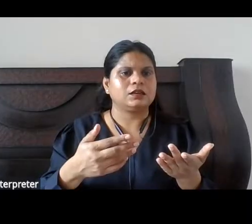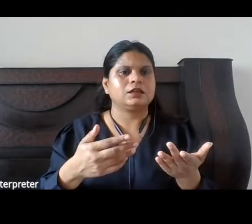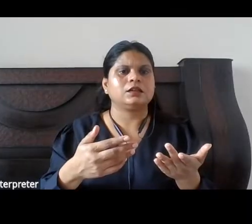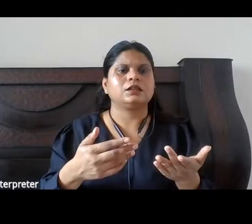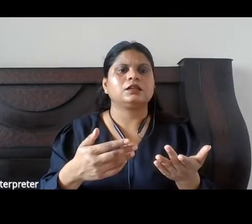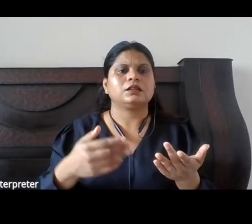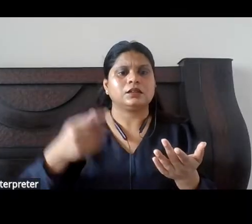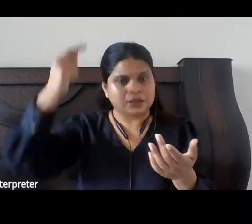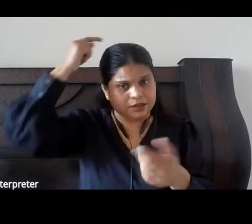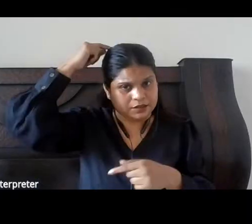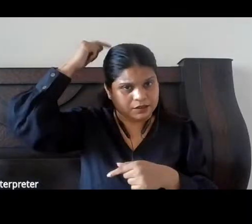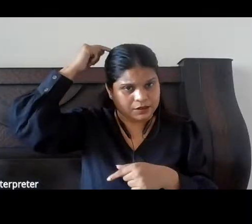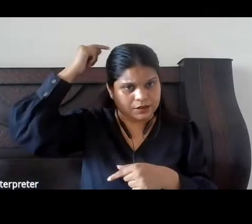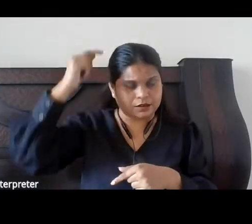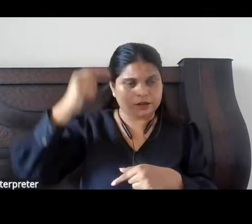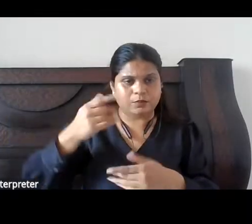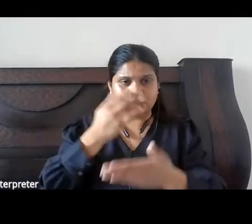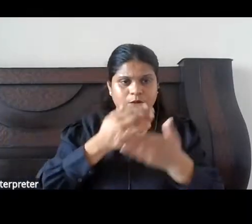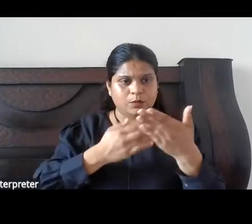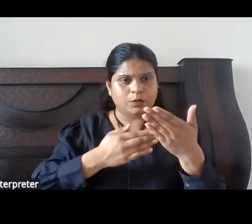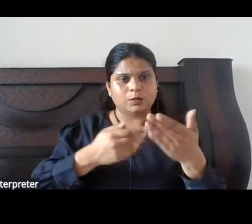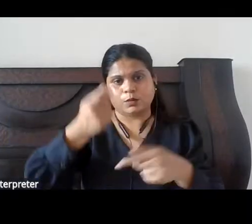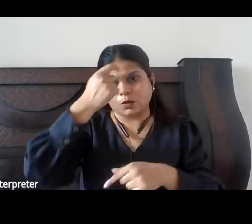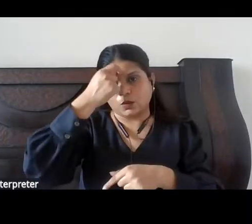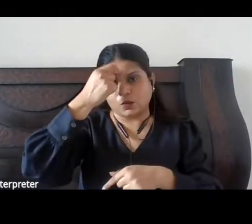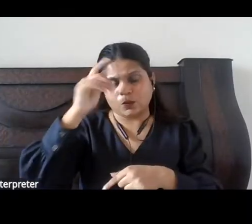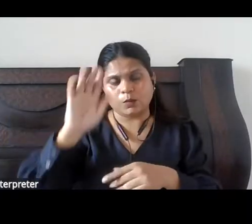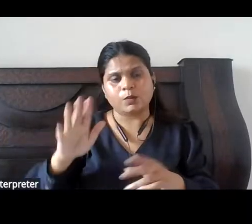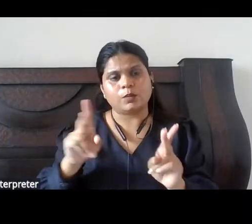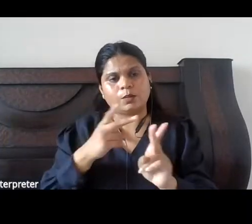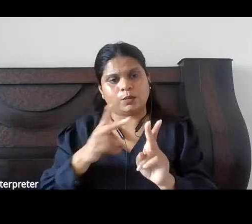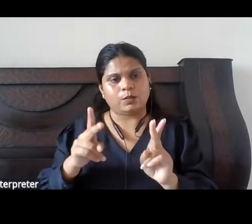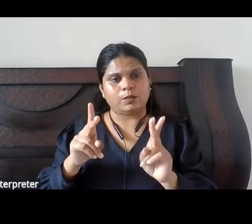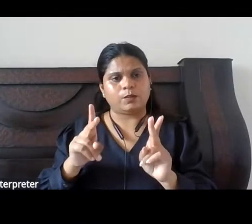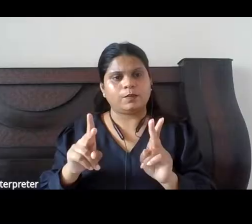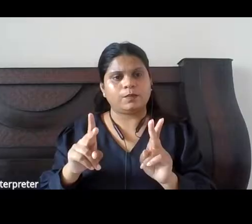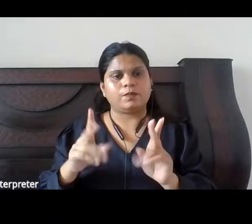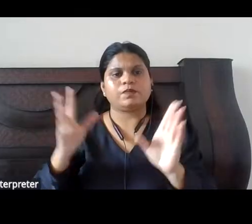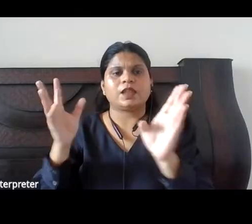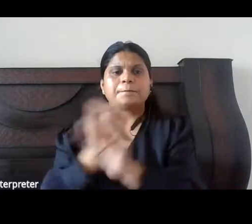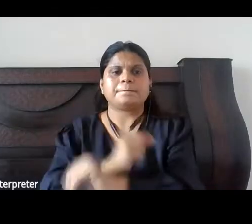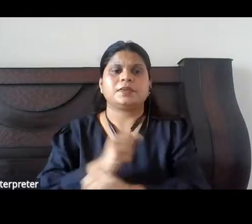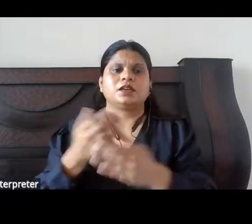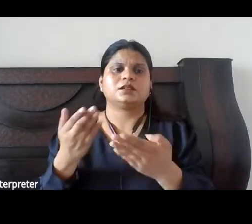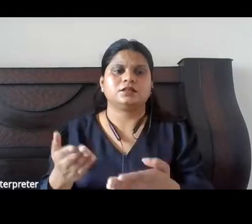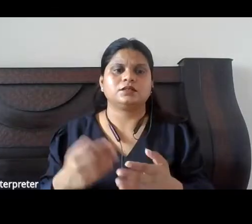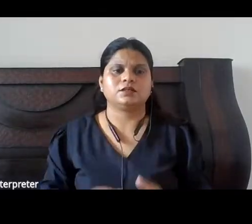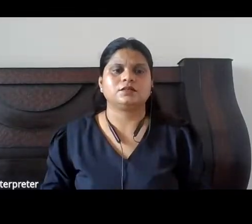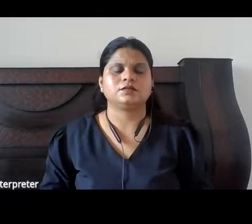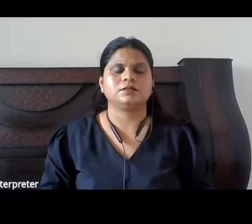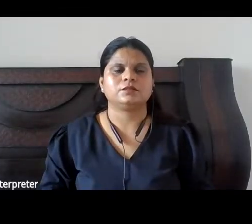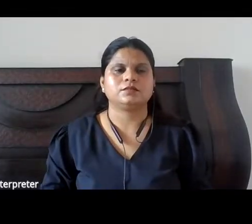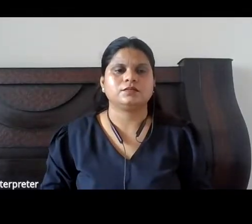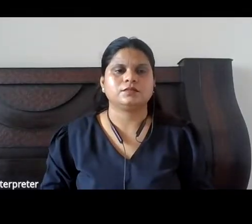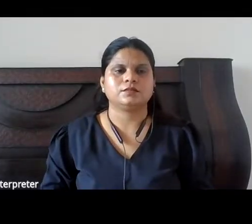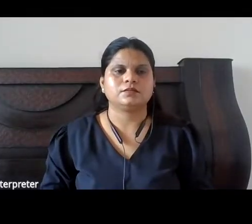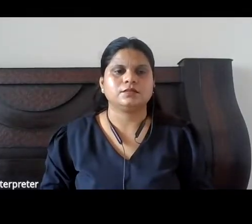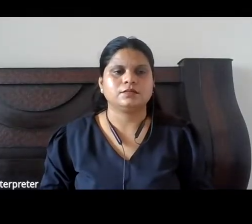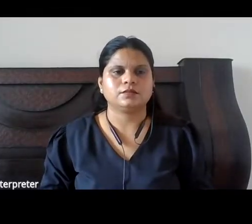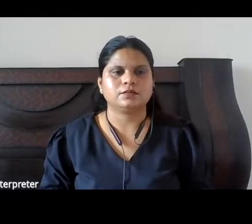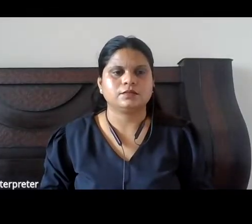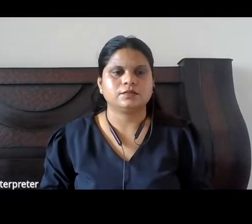damage, loss of sensation, and functional limitations. There's a huge stigma barrier. So for people affected by leprosy,